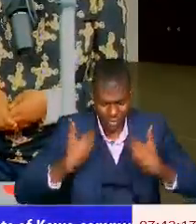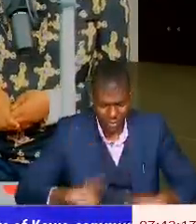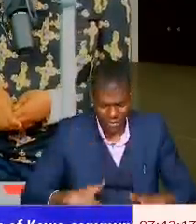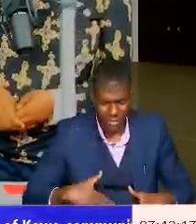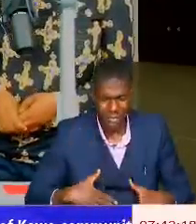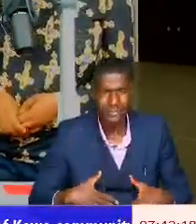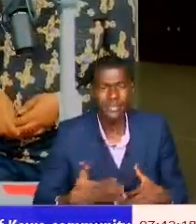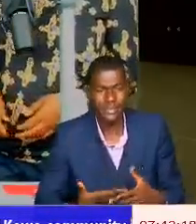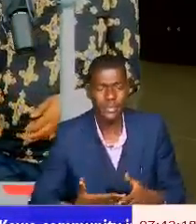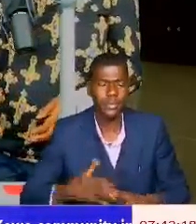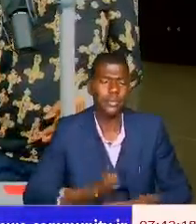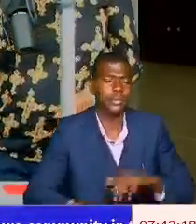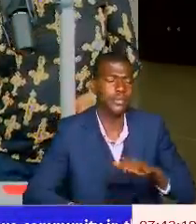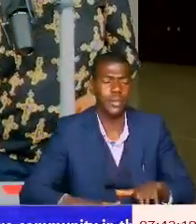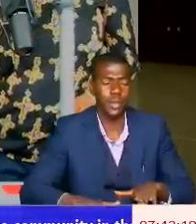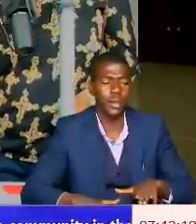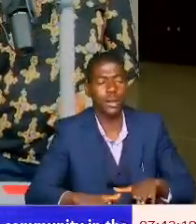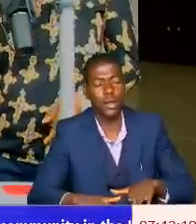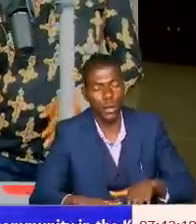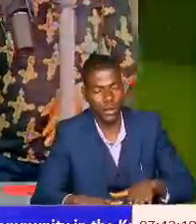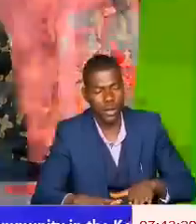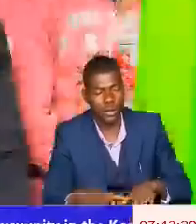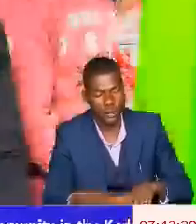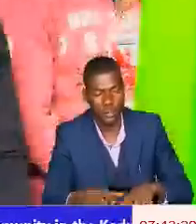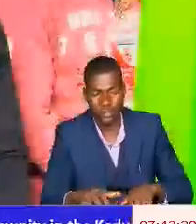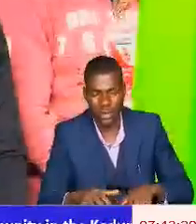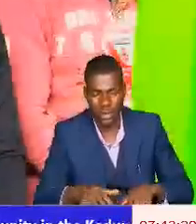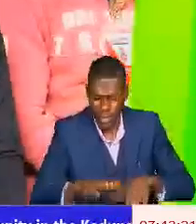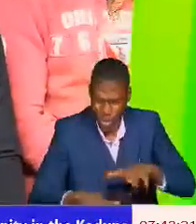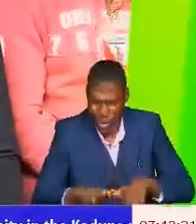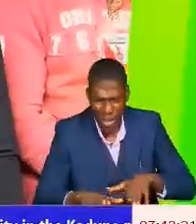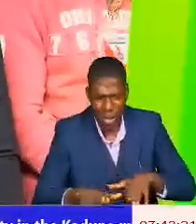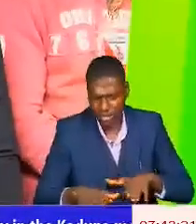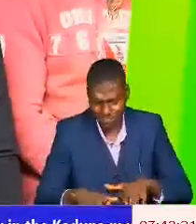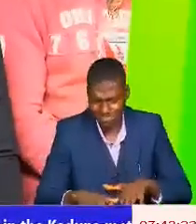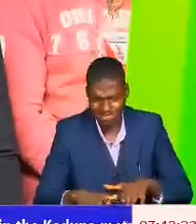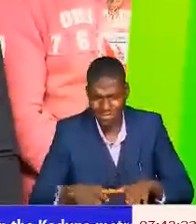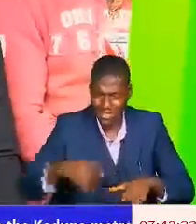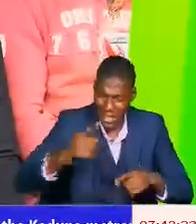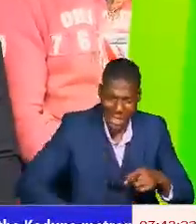place. As you go, so make you go buy bread as we they buy singlet come out.